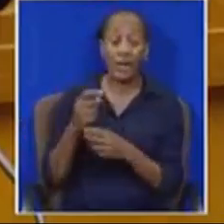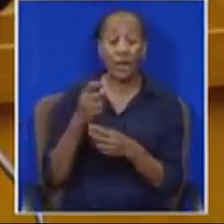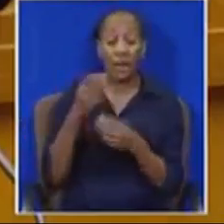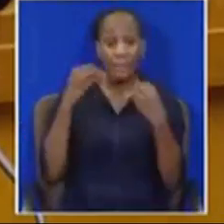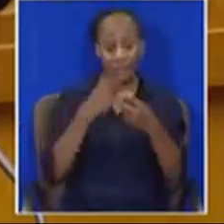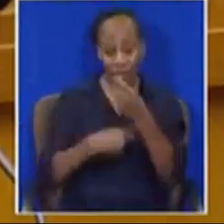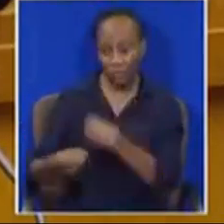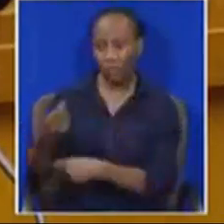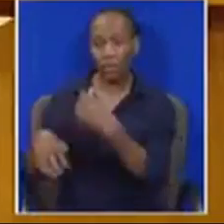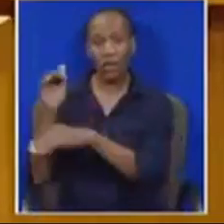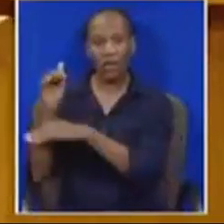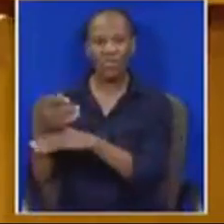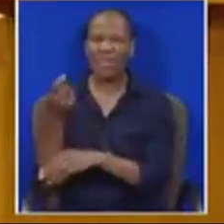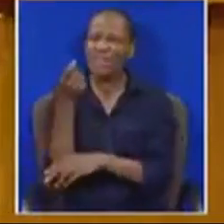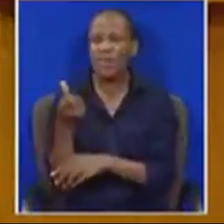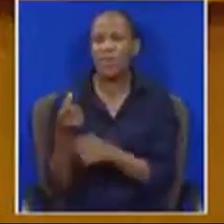will seek